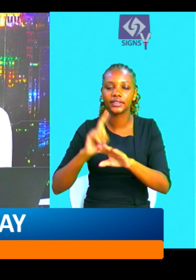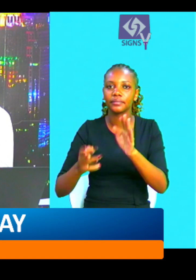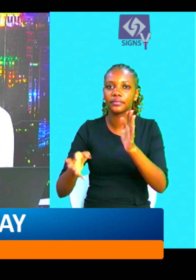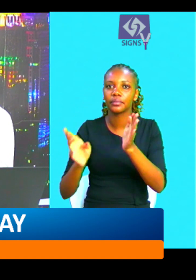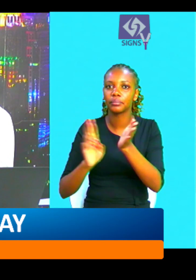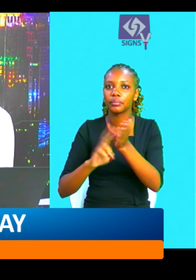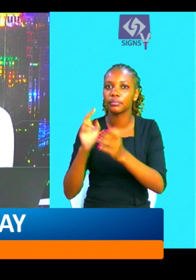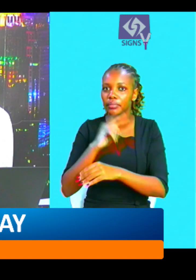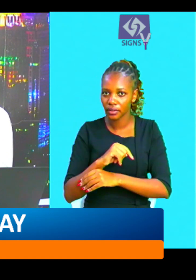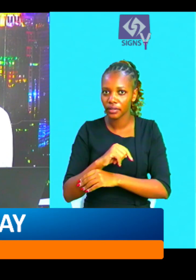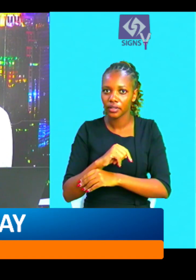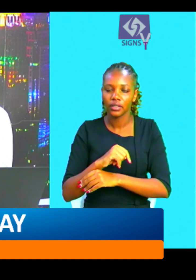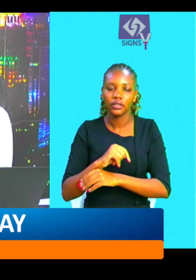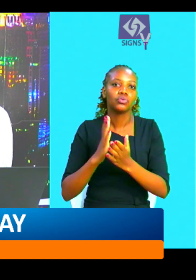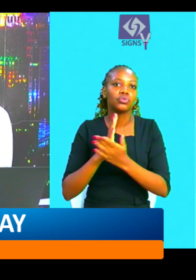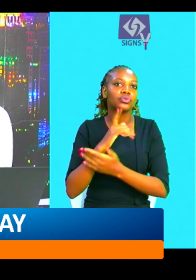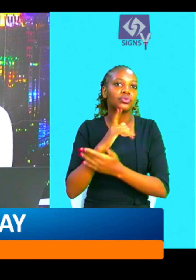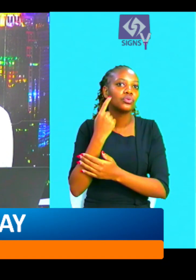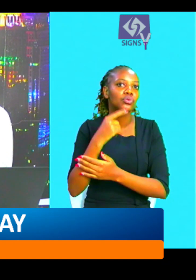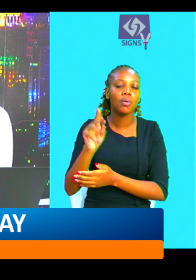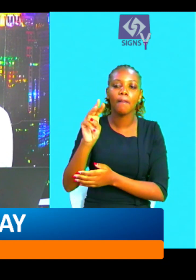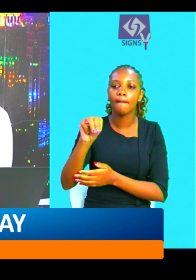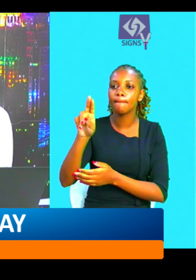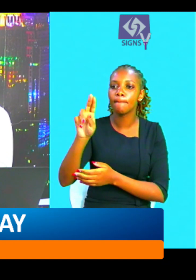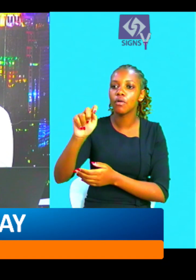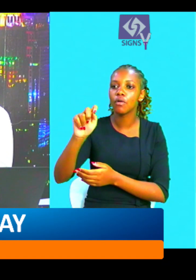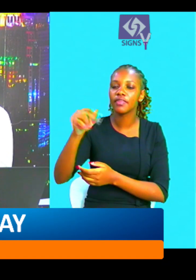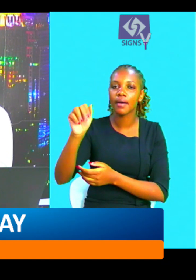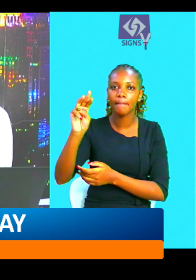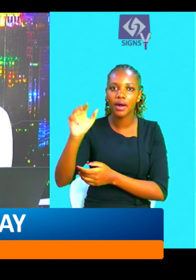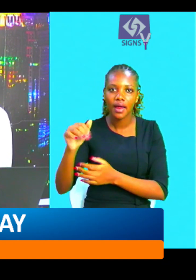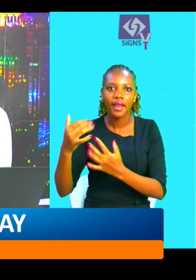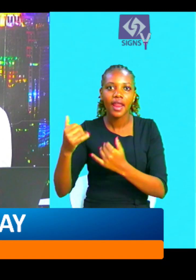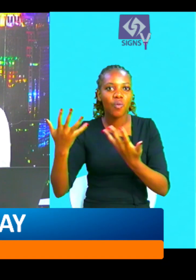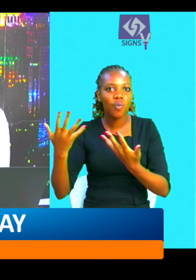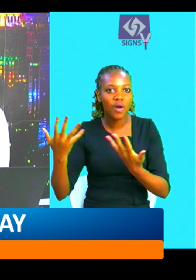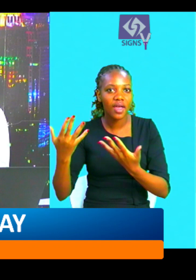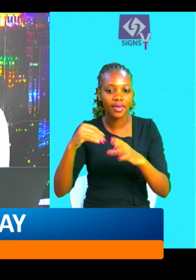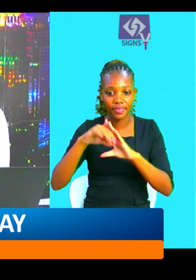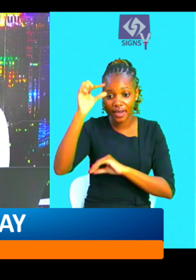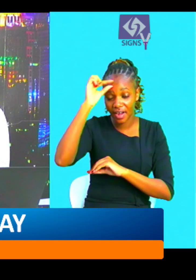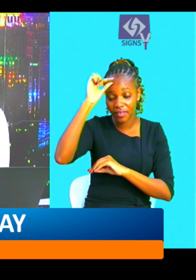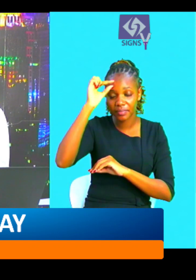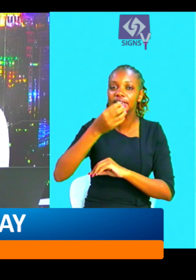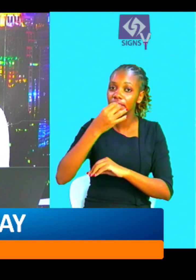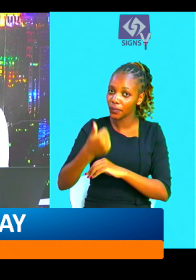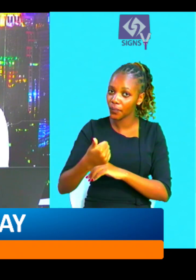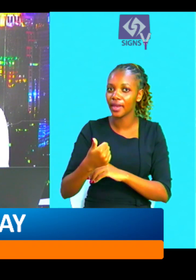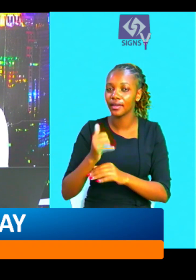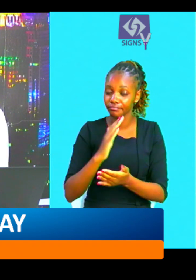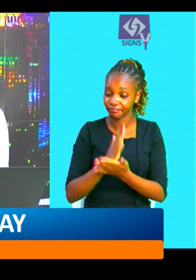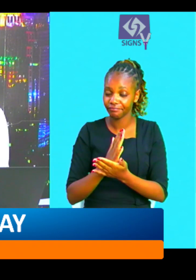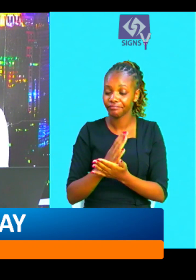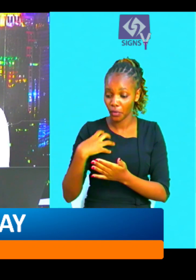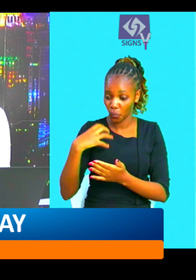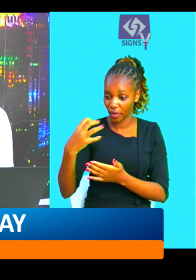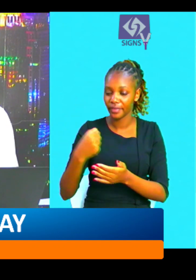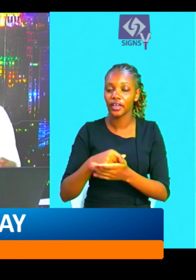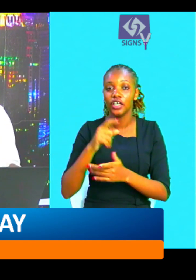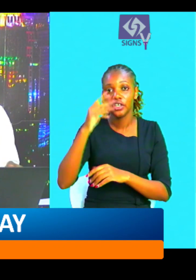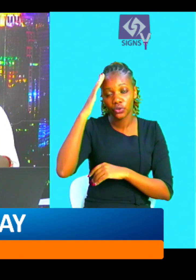the ruling parties, UDA. Yes, it started as not as a party, but as a, I'm trying to remember the word